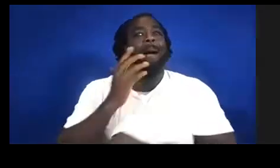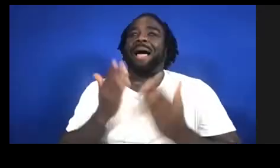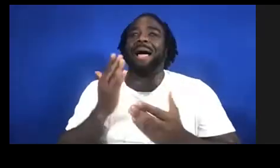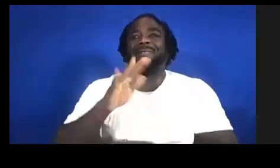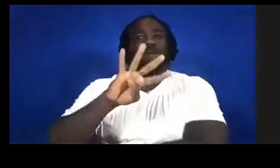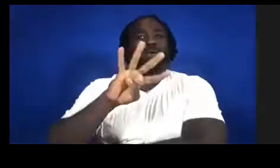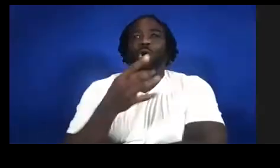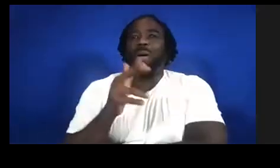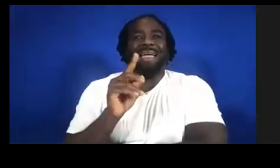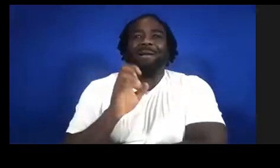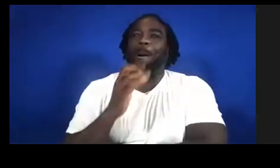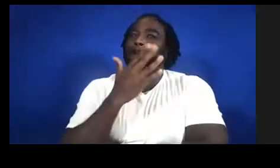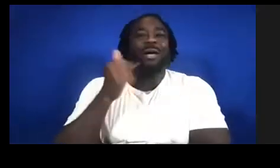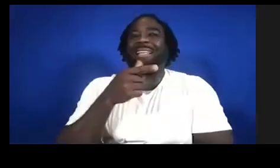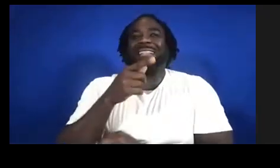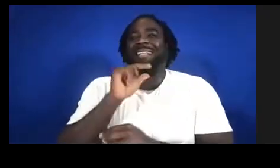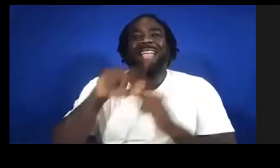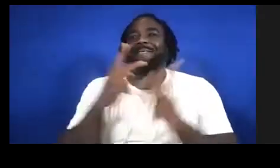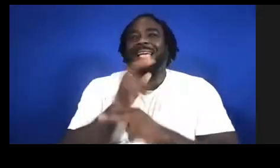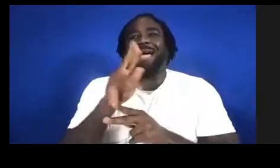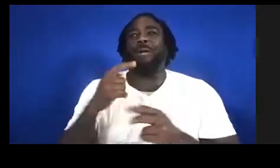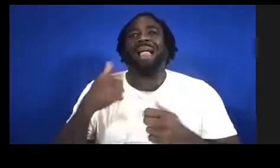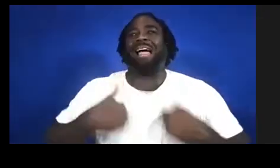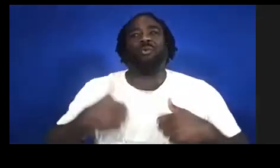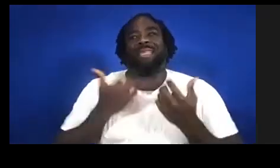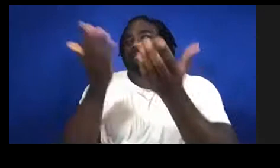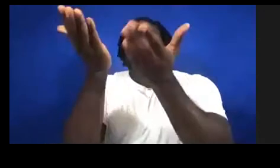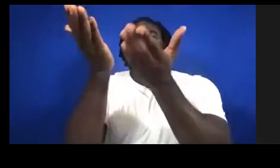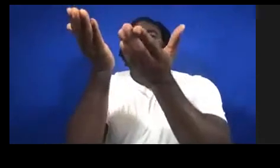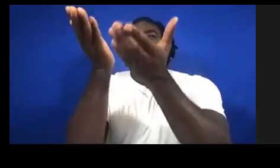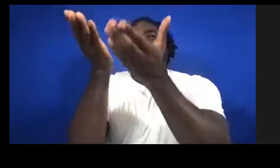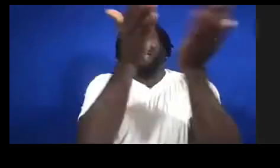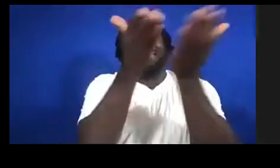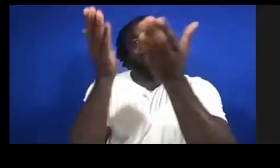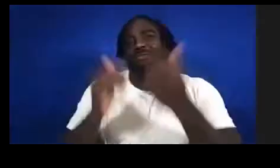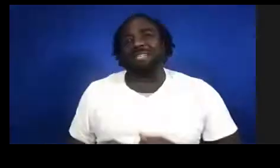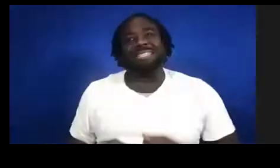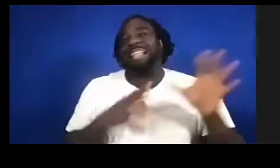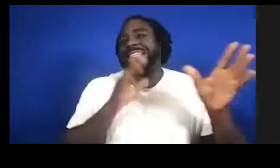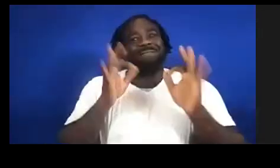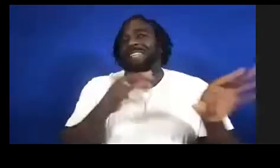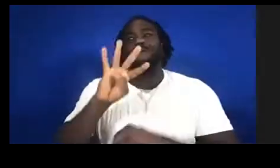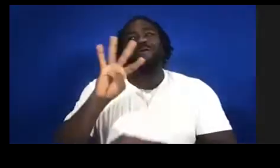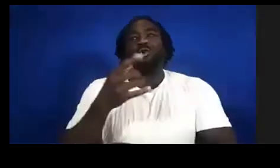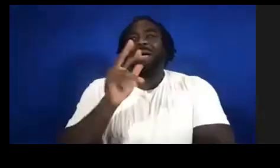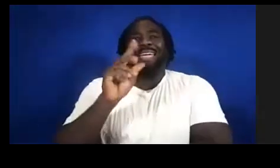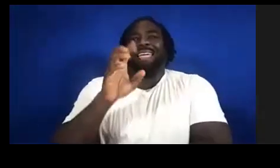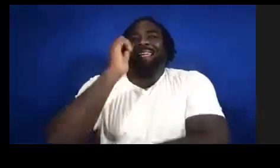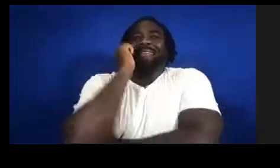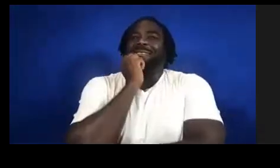I'm like, I just left the school, like fourth grade, and I can't figure out, you can't figure out what the address is.